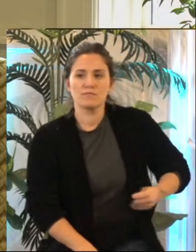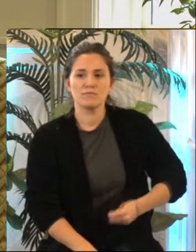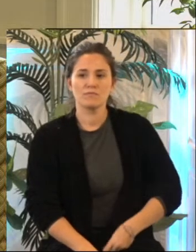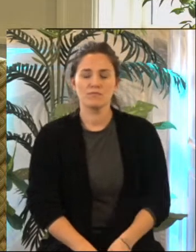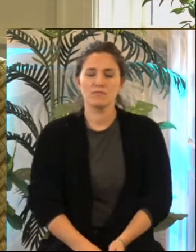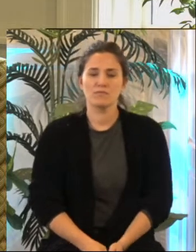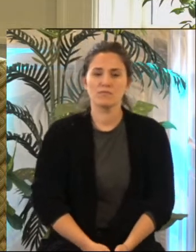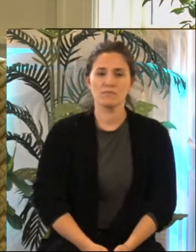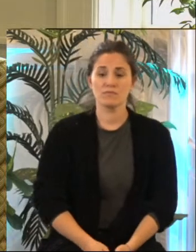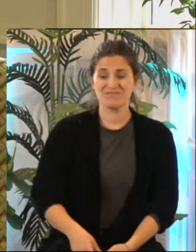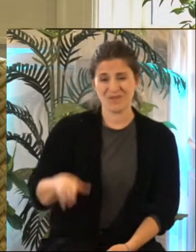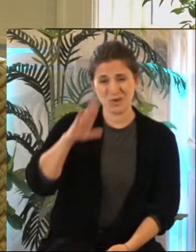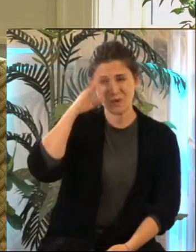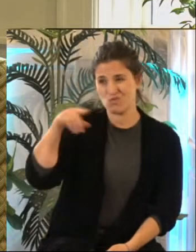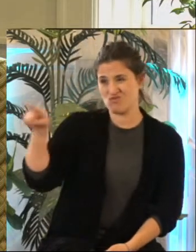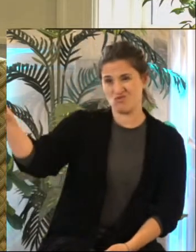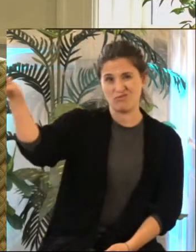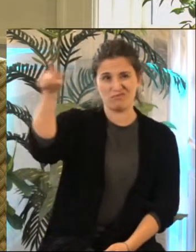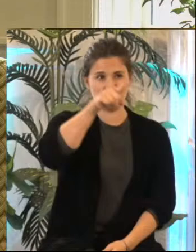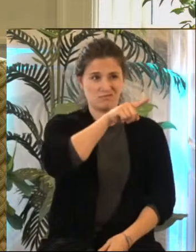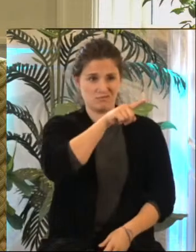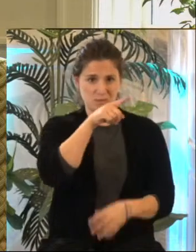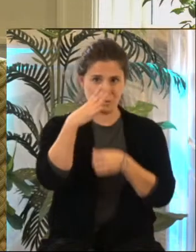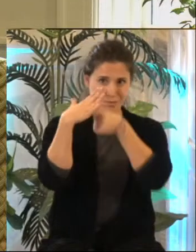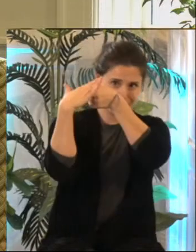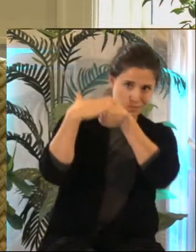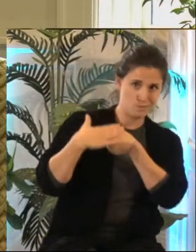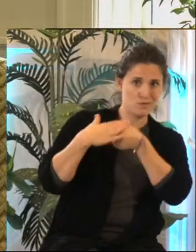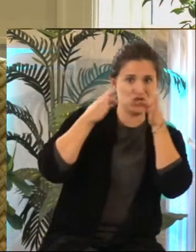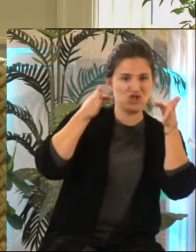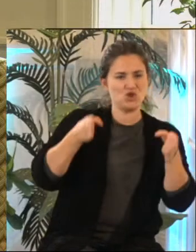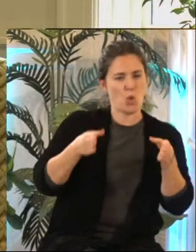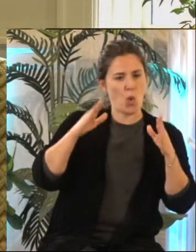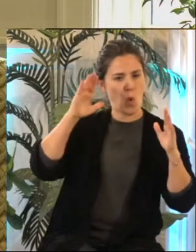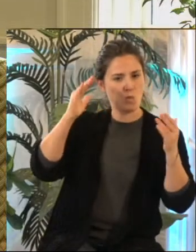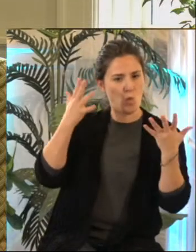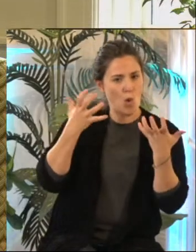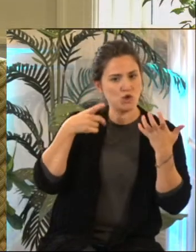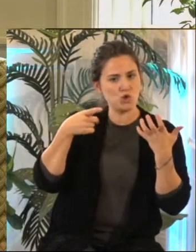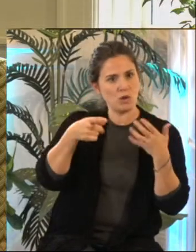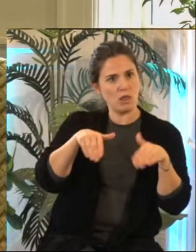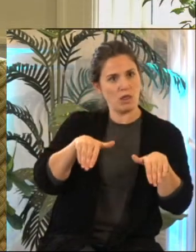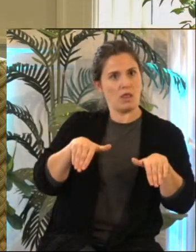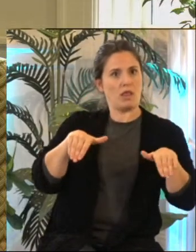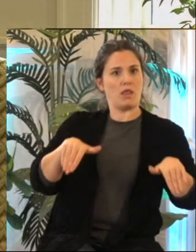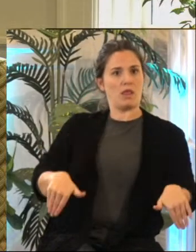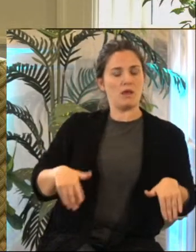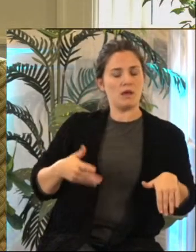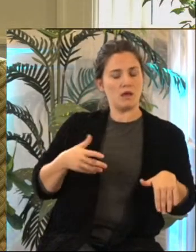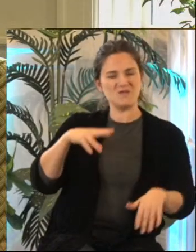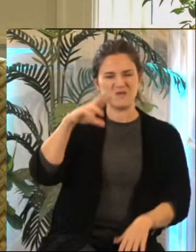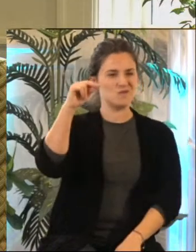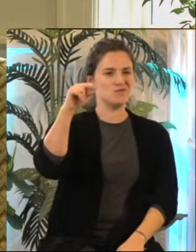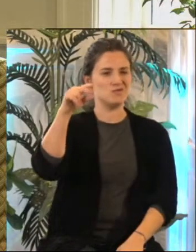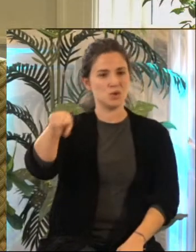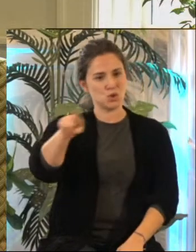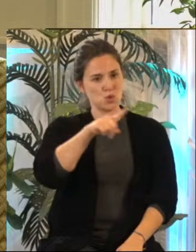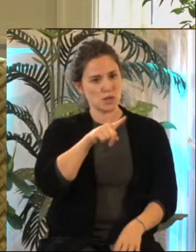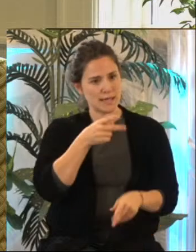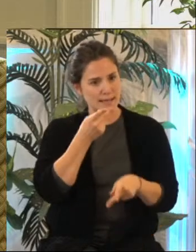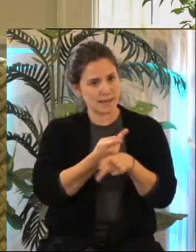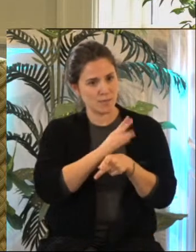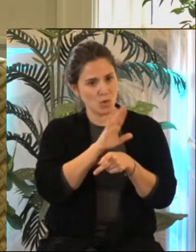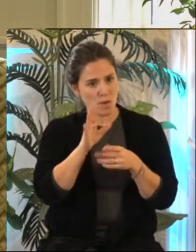be disheartened, that's what they're hoping for. But we need to keep our hearts, our passion, and our